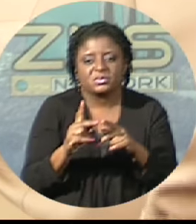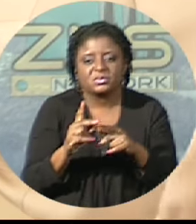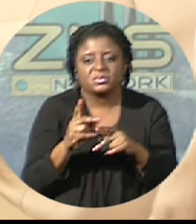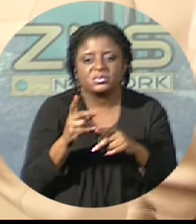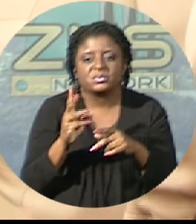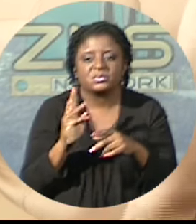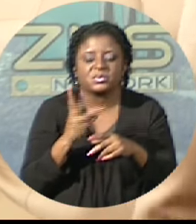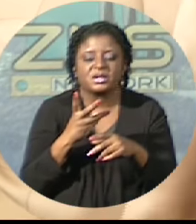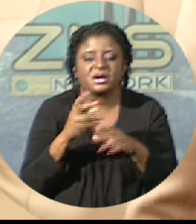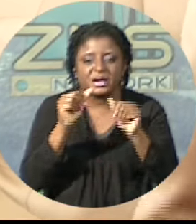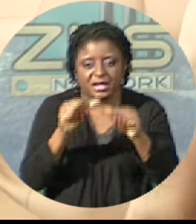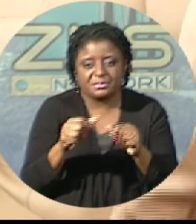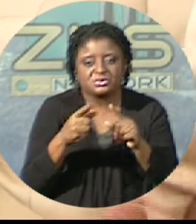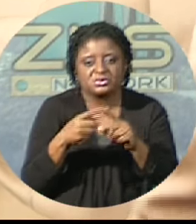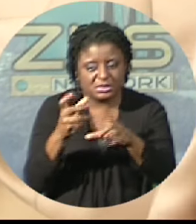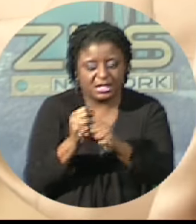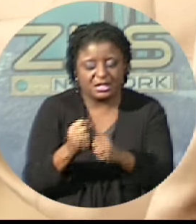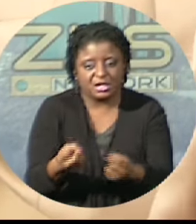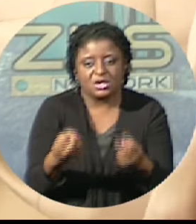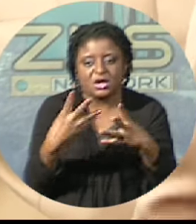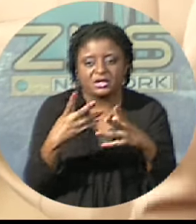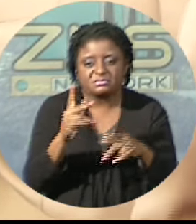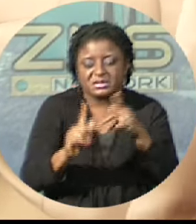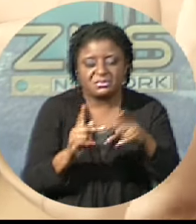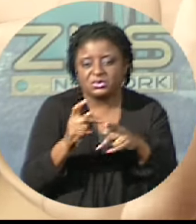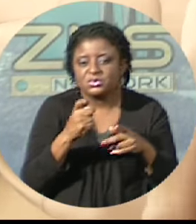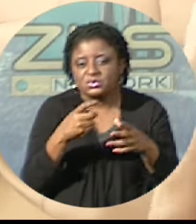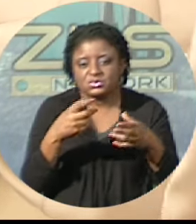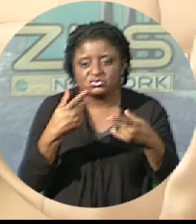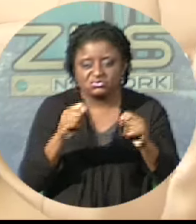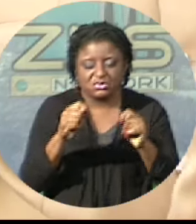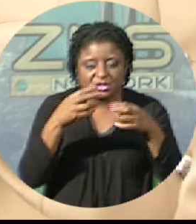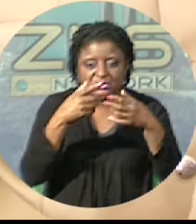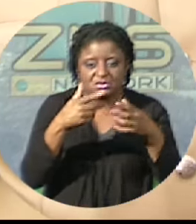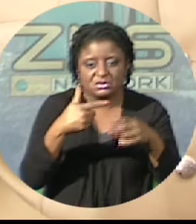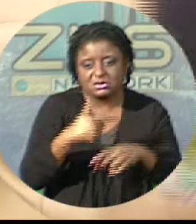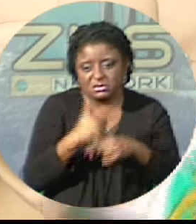to get a lot of persons, particularly armed robbers, in custody as a result of business persons giving the information.